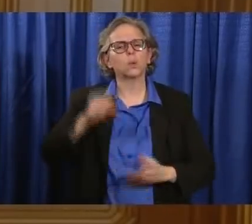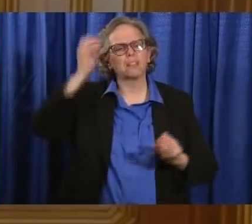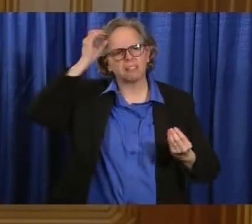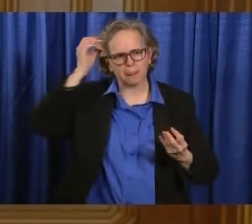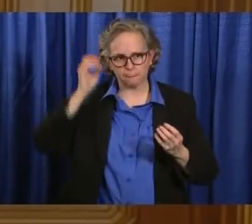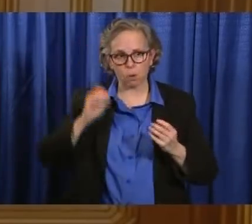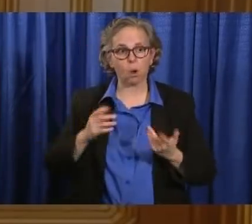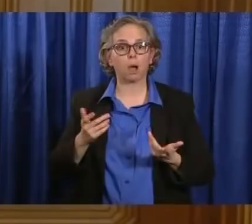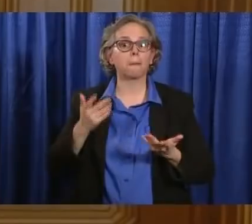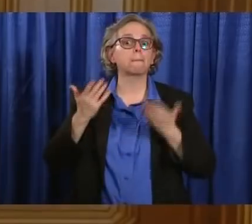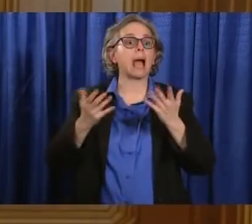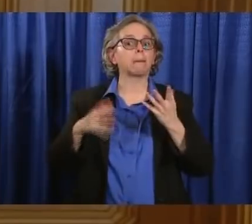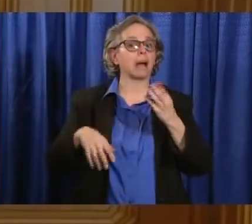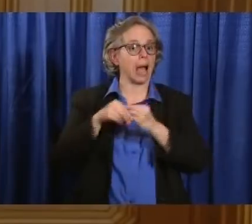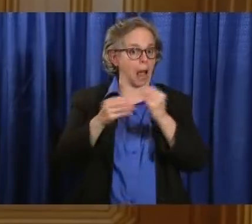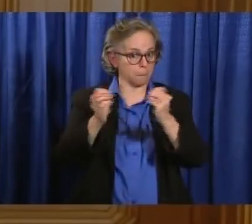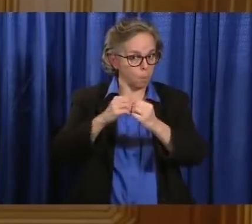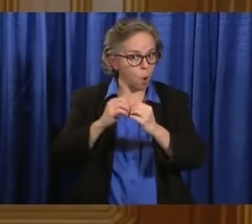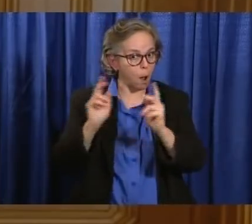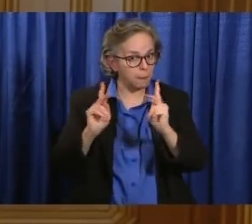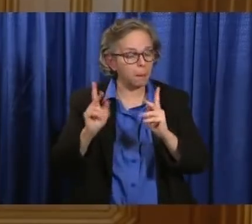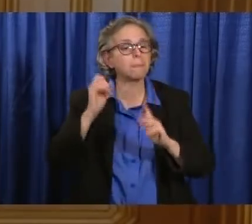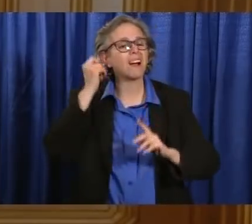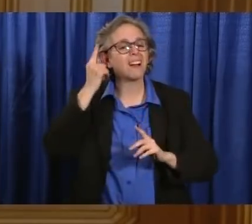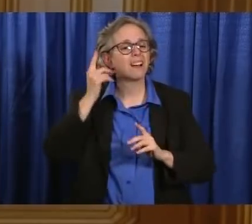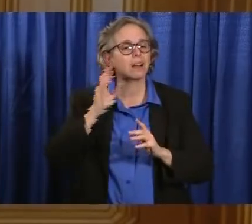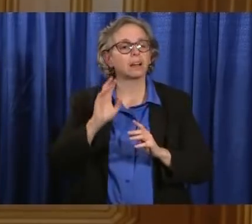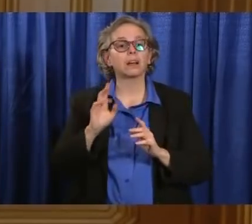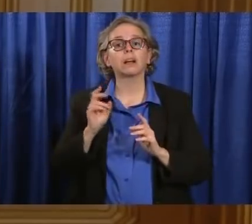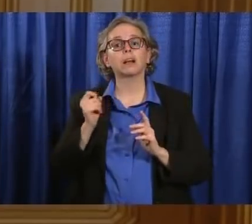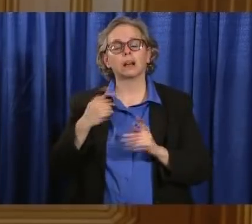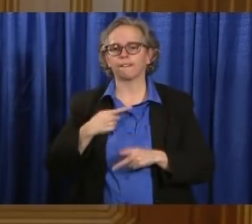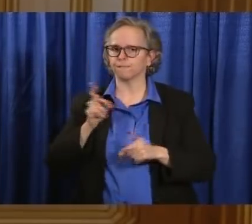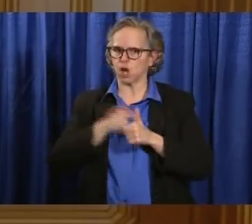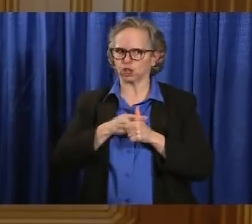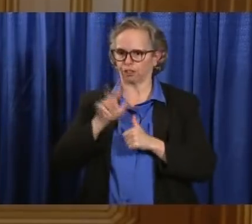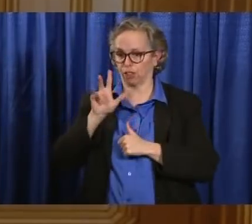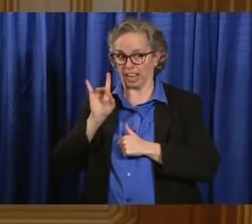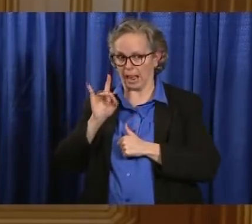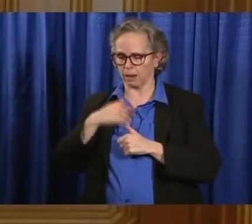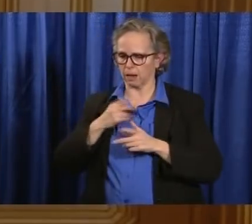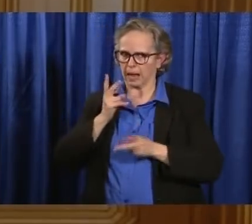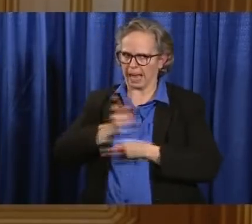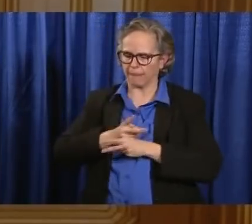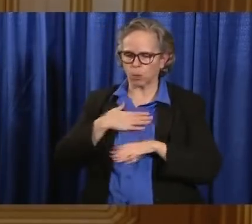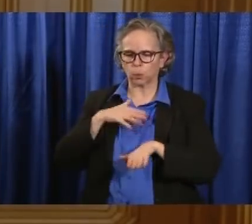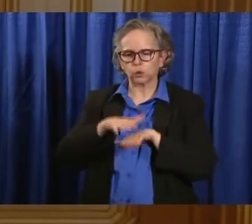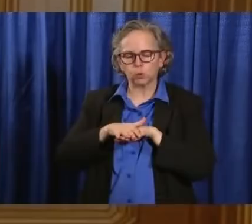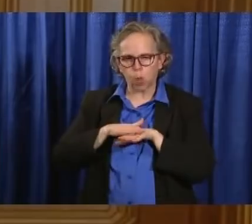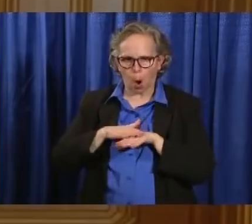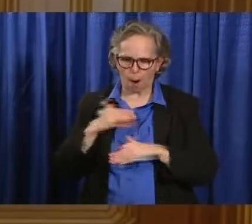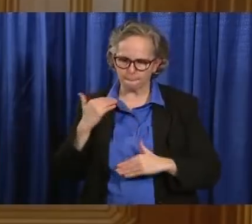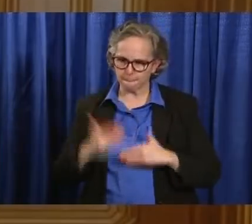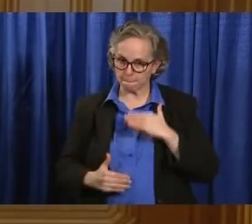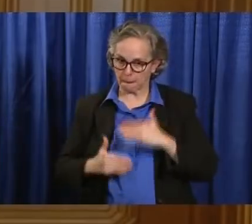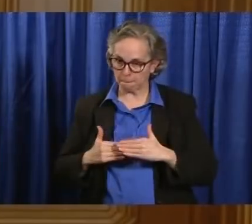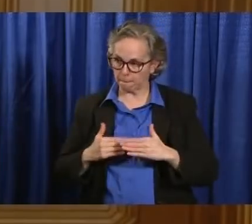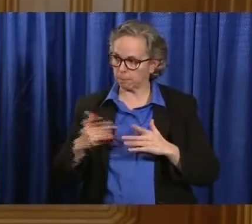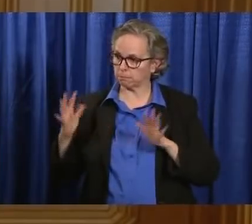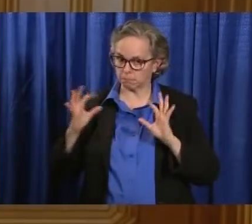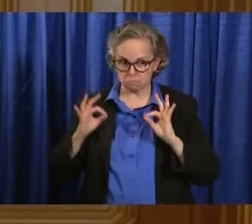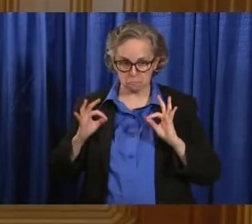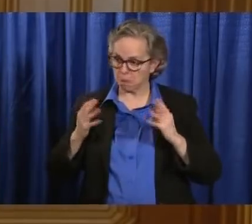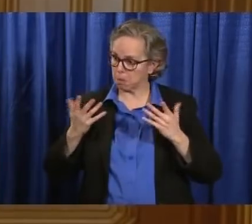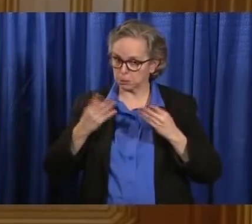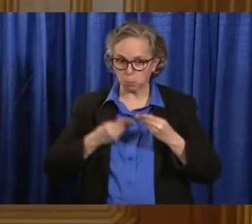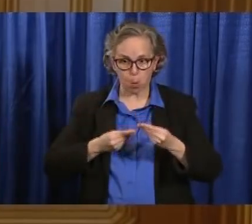carefully, very methodically, and with due respect to public safety. So why not use your commutation power or pardon power